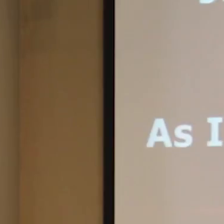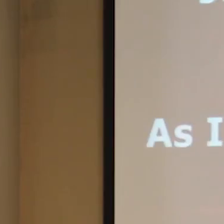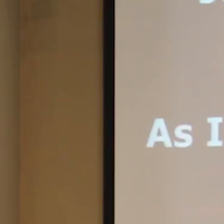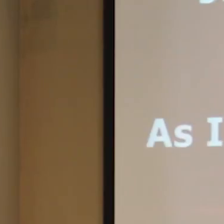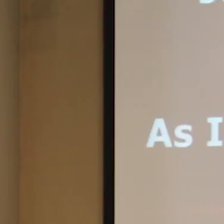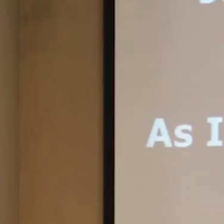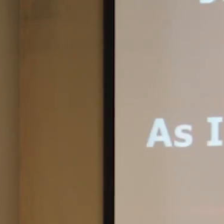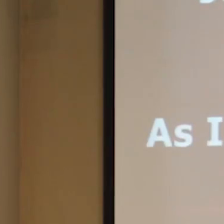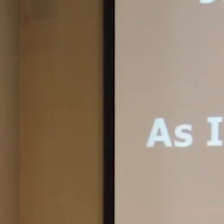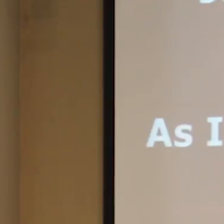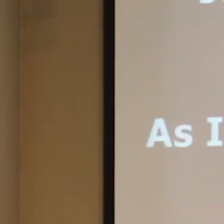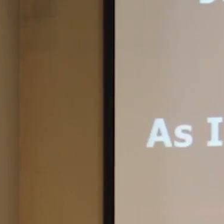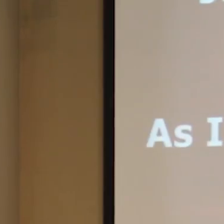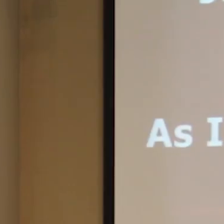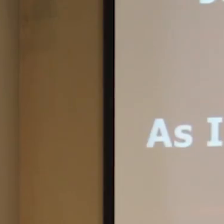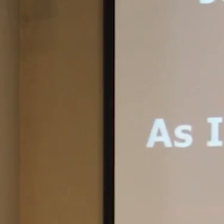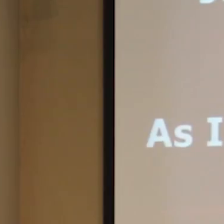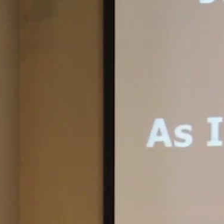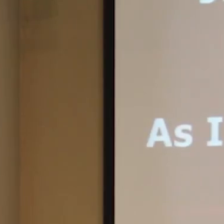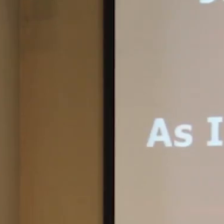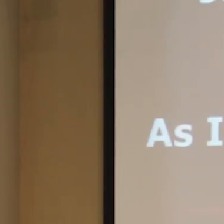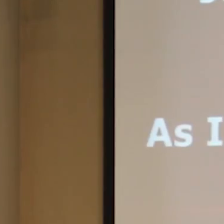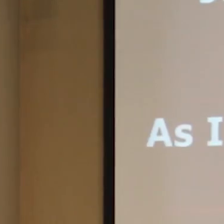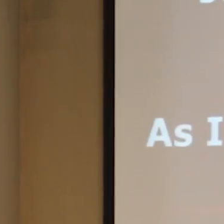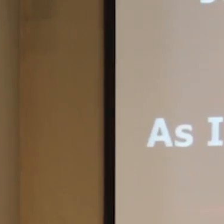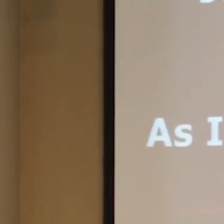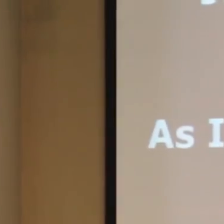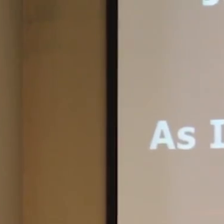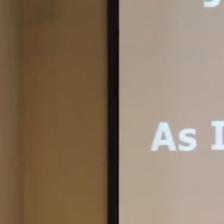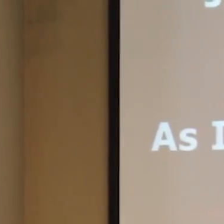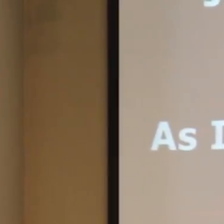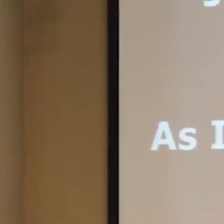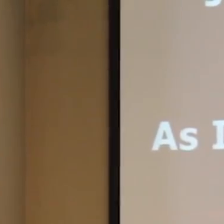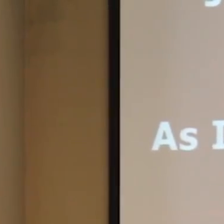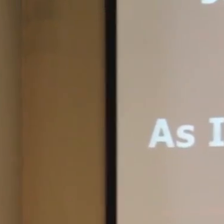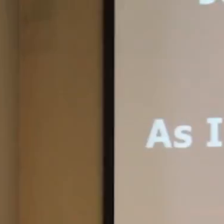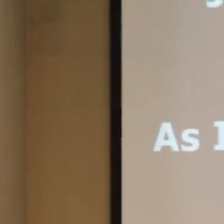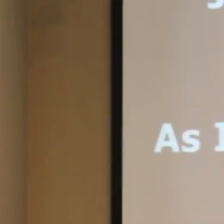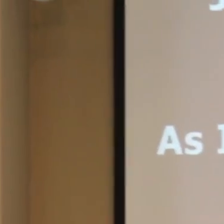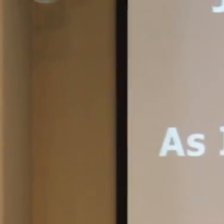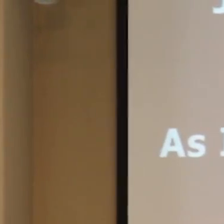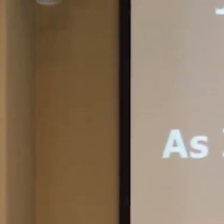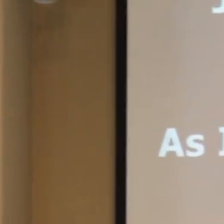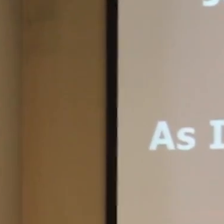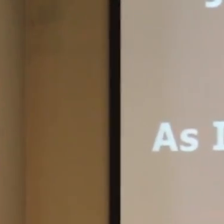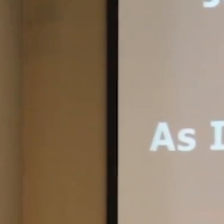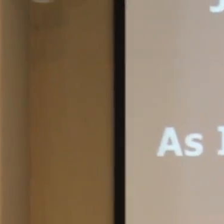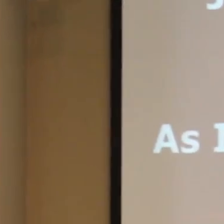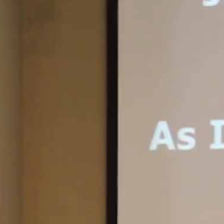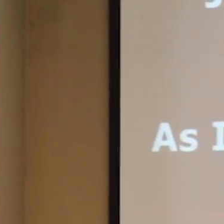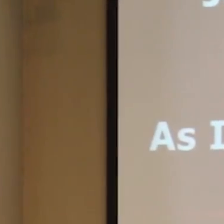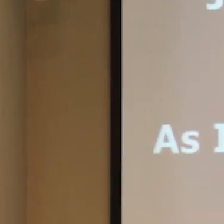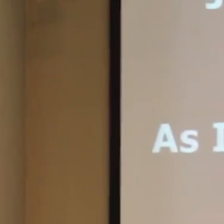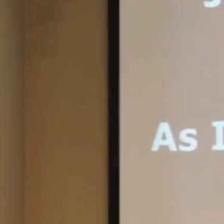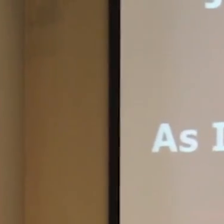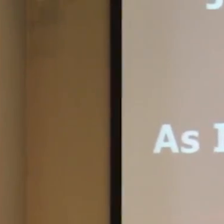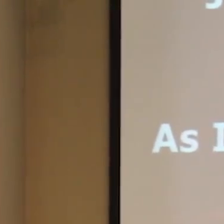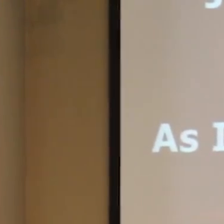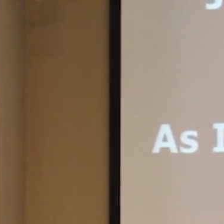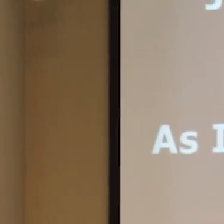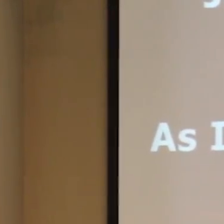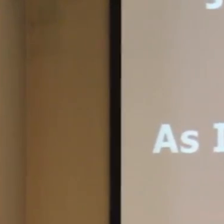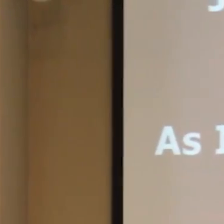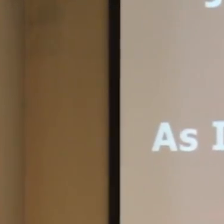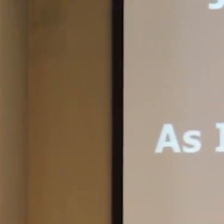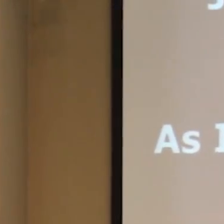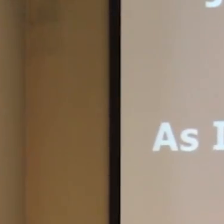pray, amen. We're going to sing a hymn of invitation, Just a Closer Walk with Thee. I believe the sheet music is in the back of your bulletin or